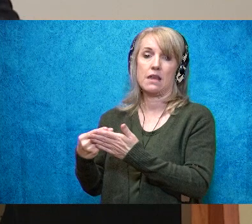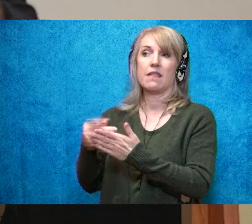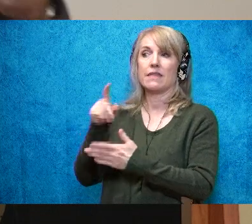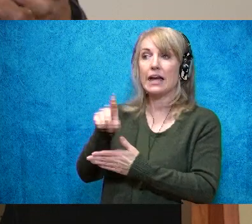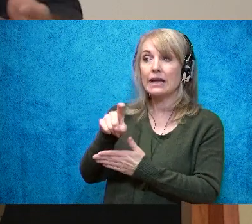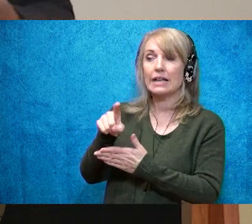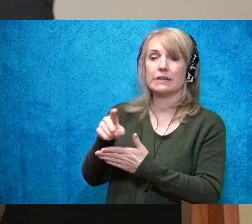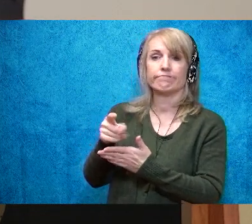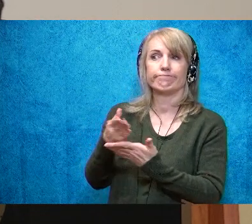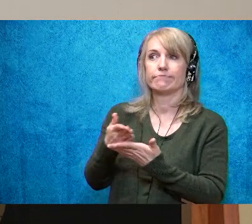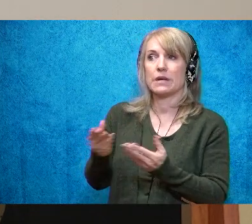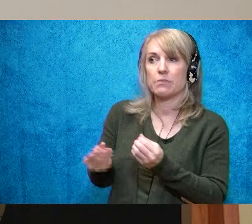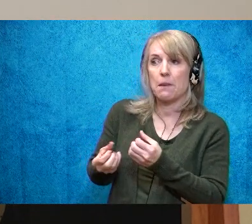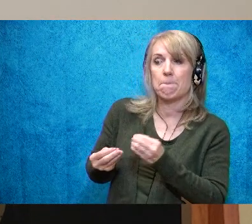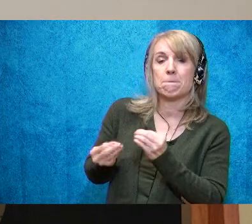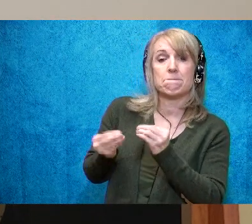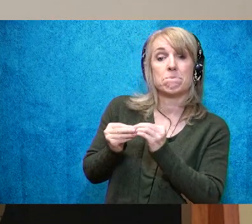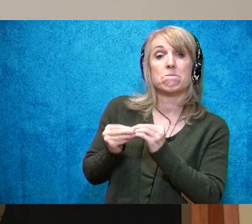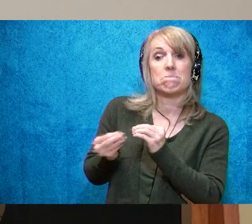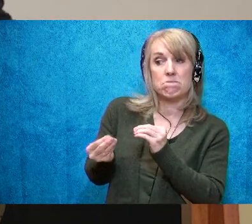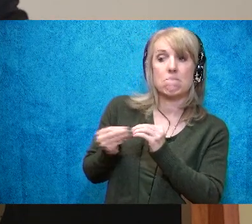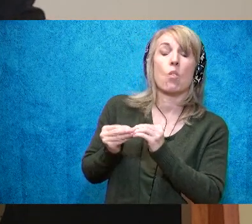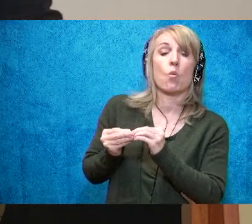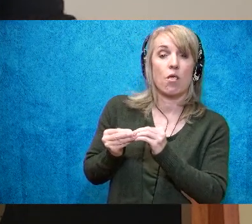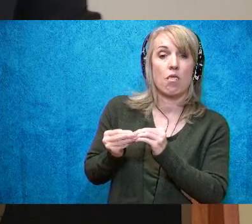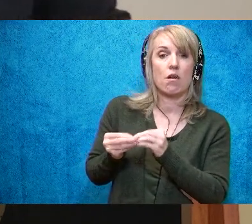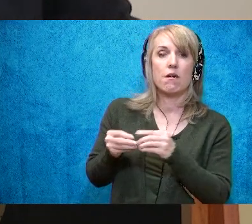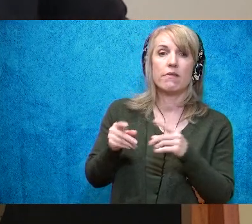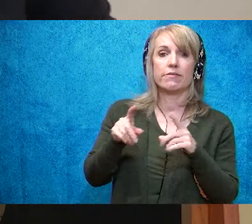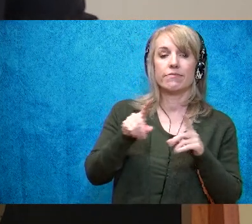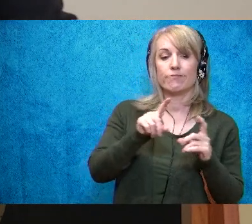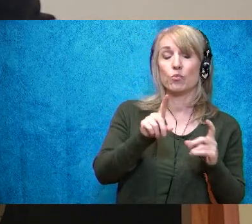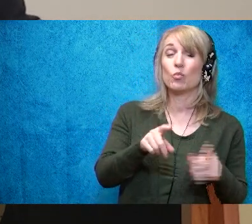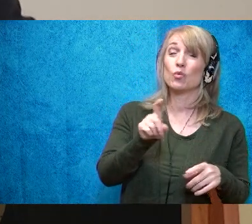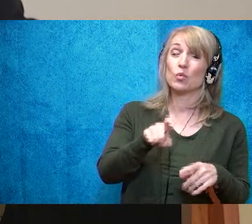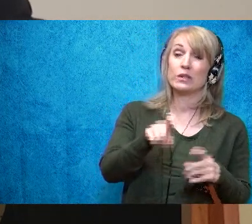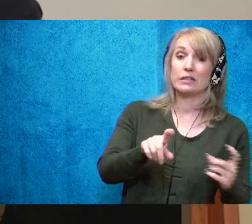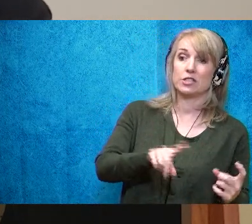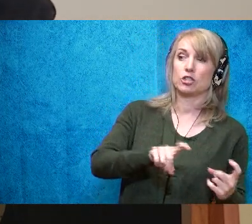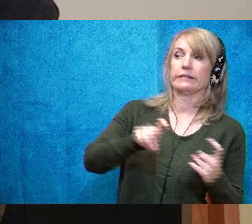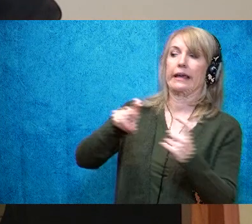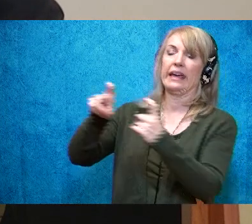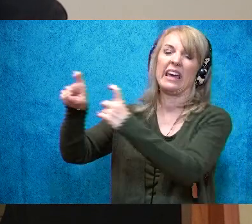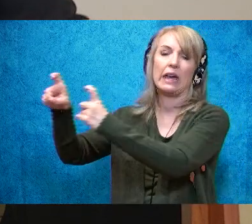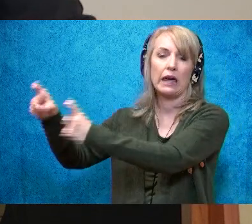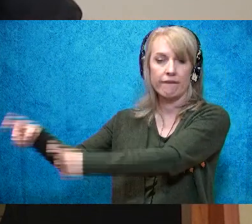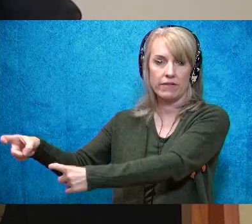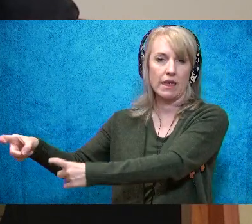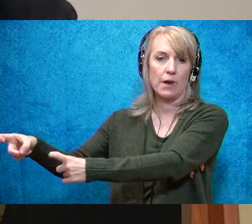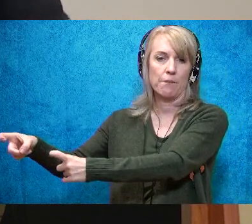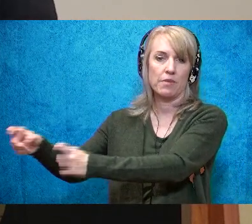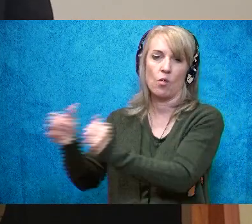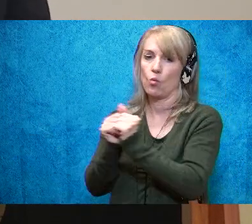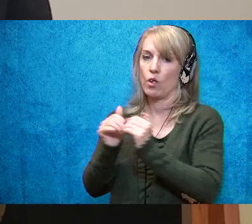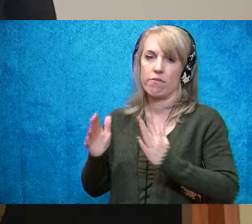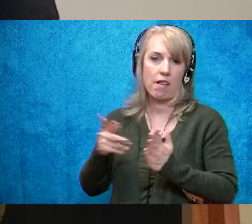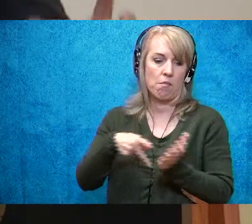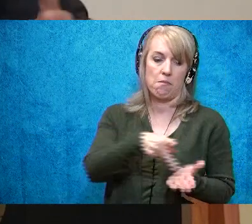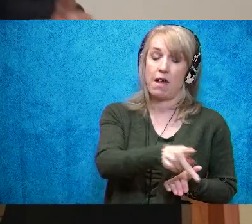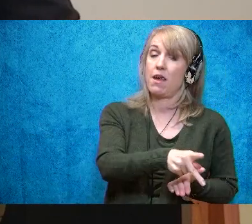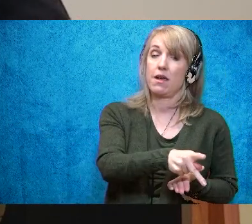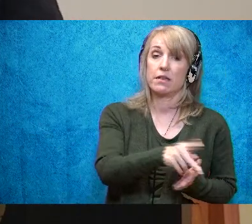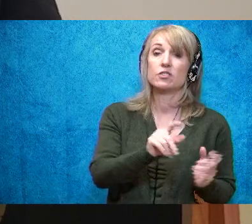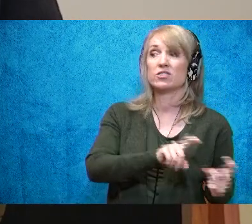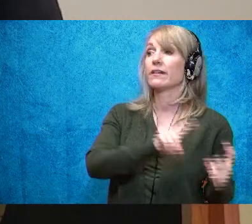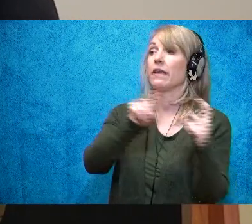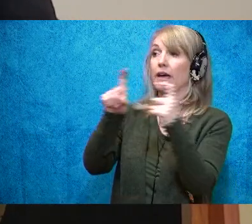need us to lend them weapons. So FDR knew that he was speaking to an isolationist America, a